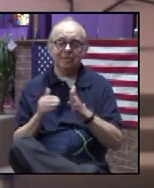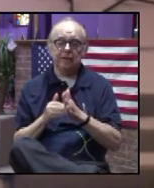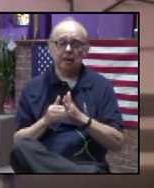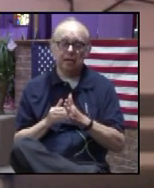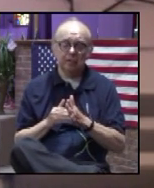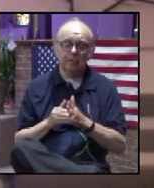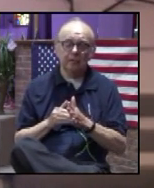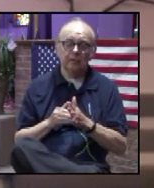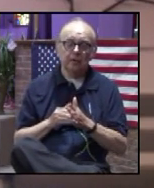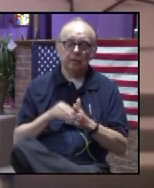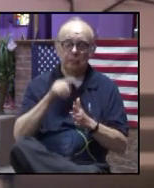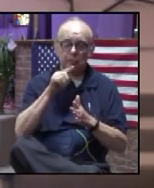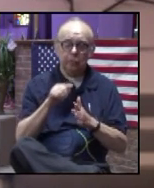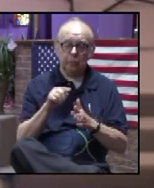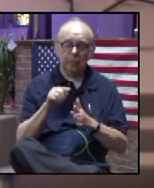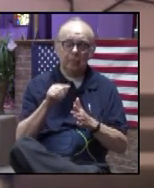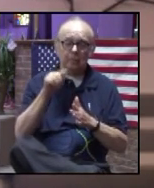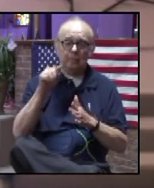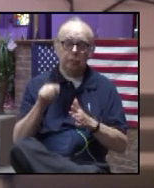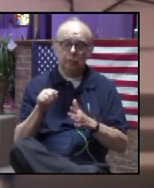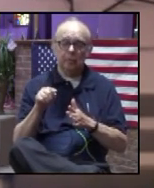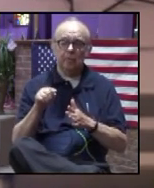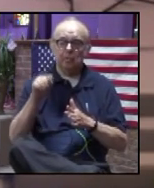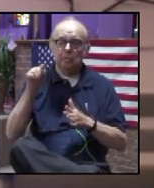beep, beep.